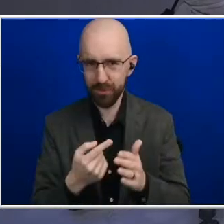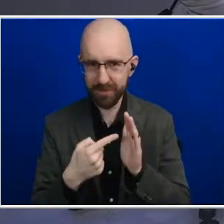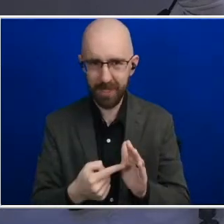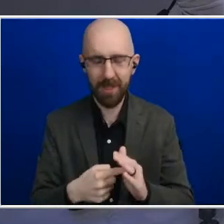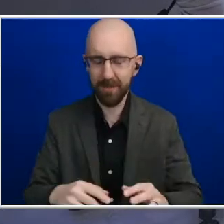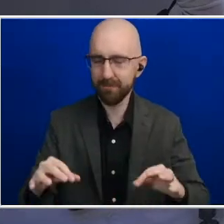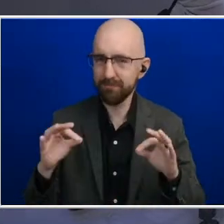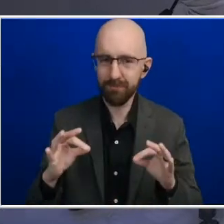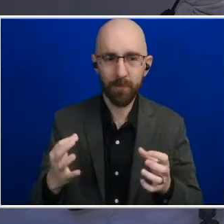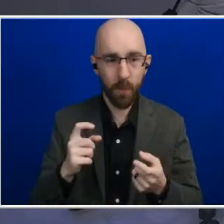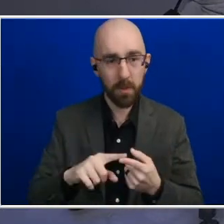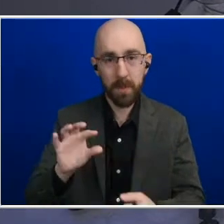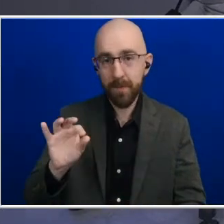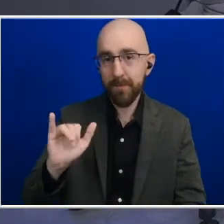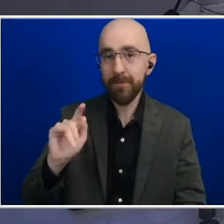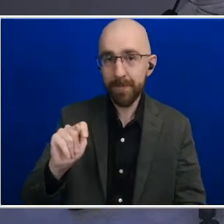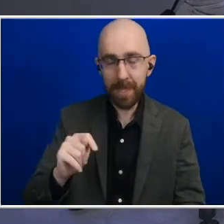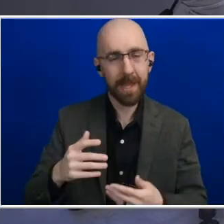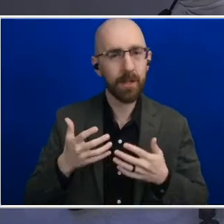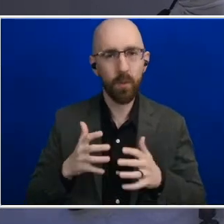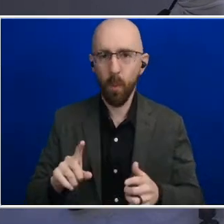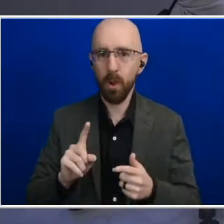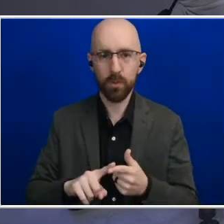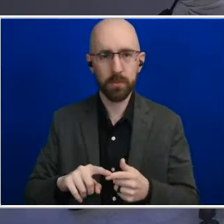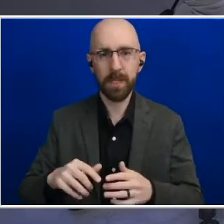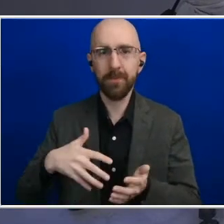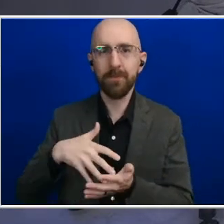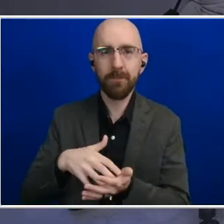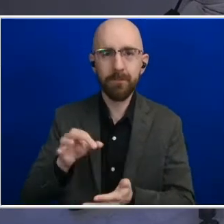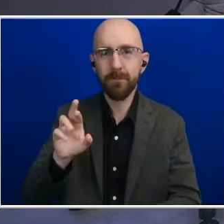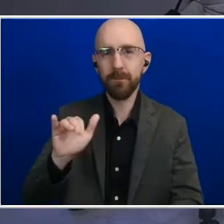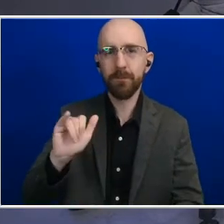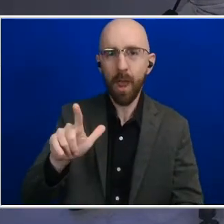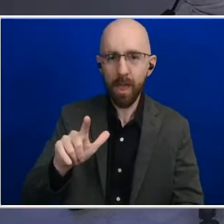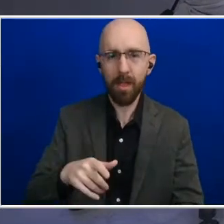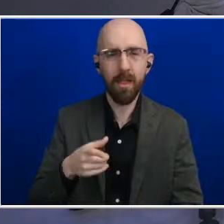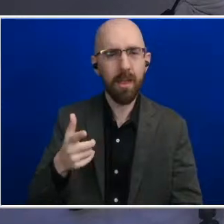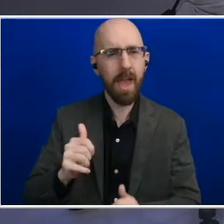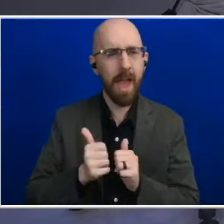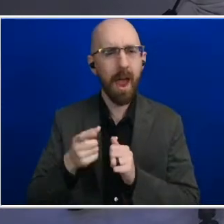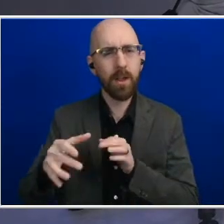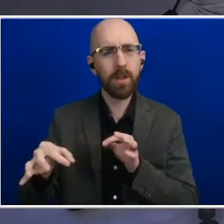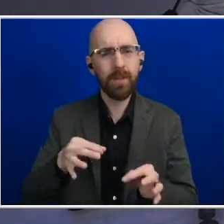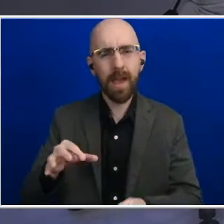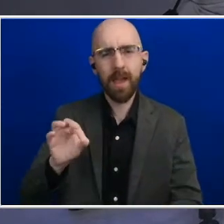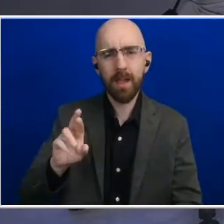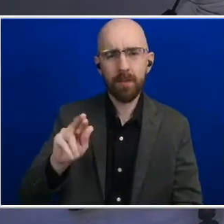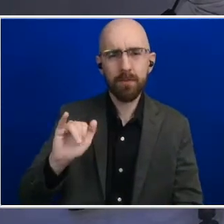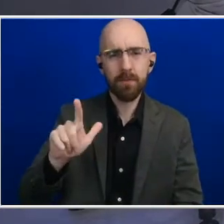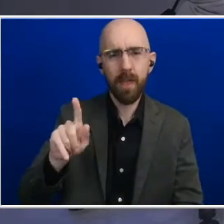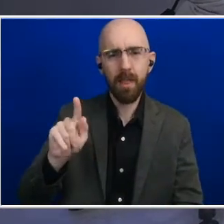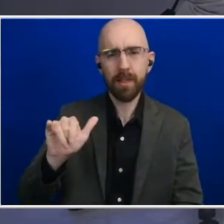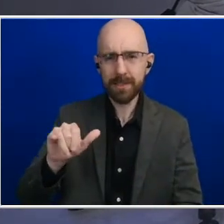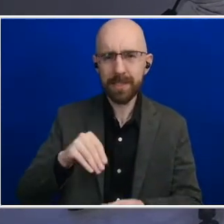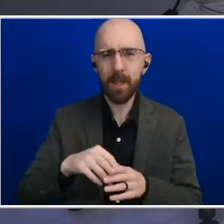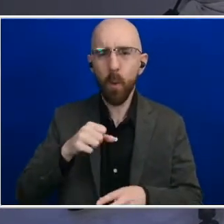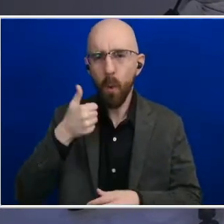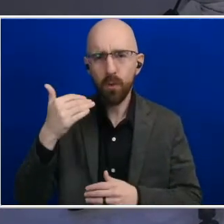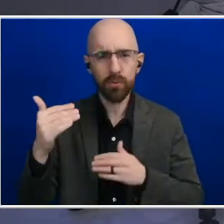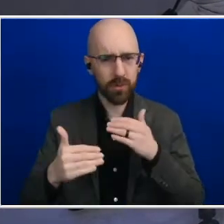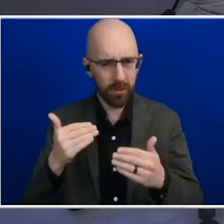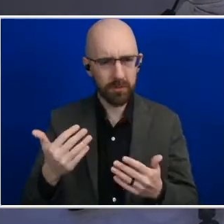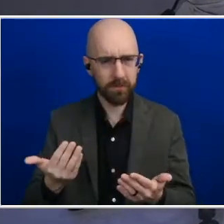and you definitely do not want to be frail. Now, Dr. Troen, how do you define frailty in older adults? And can a